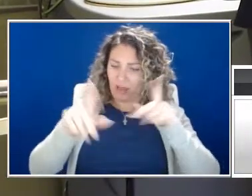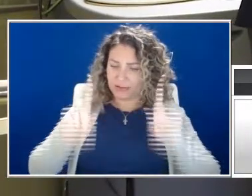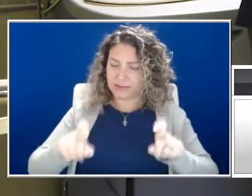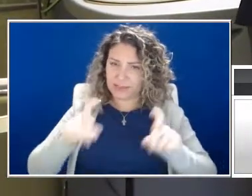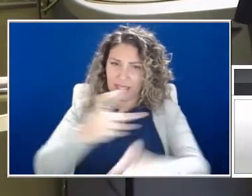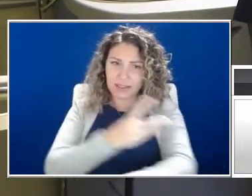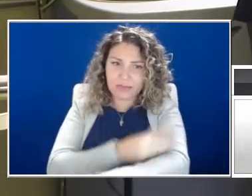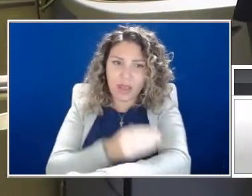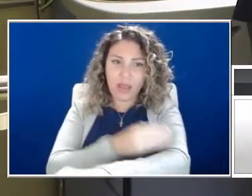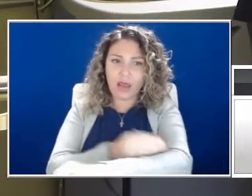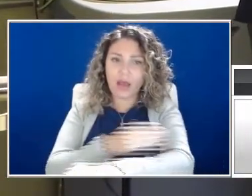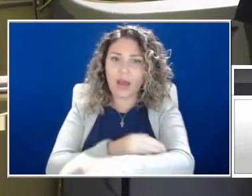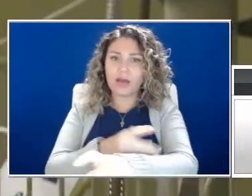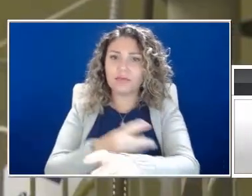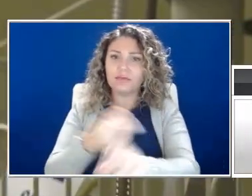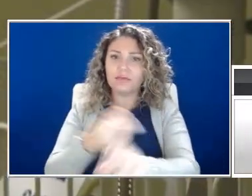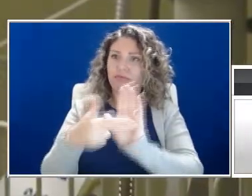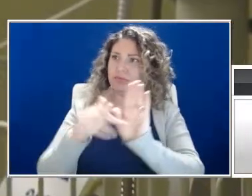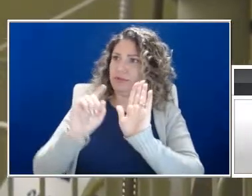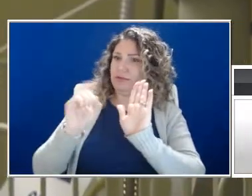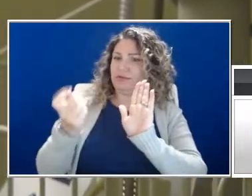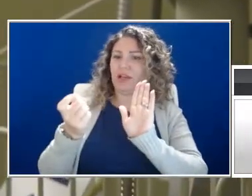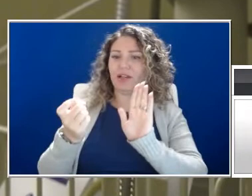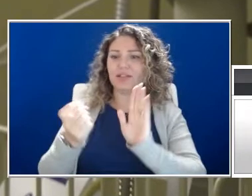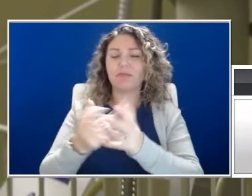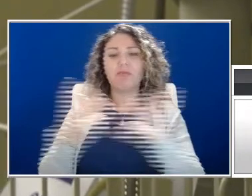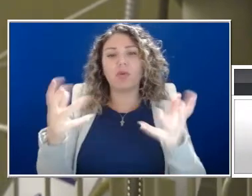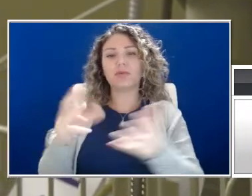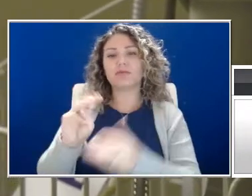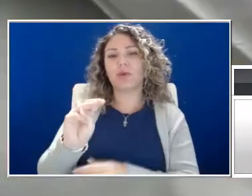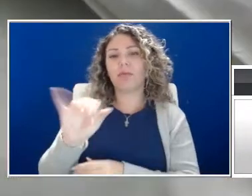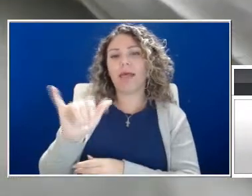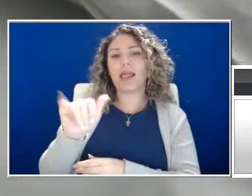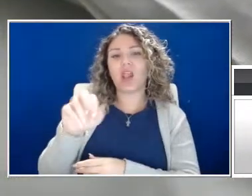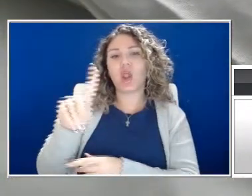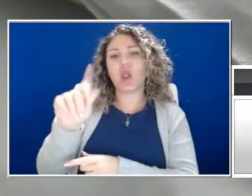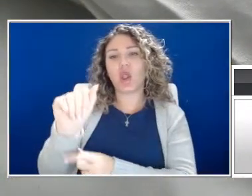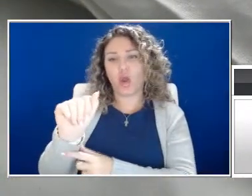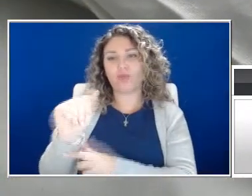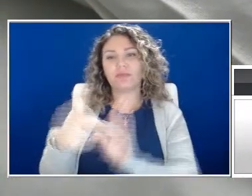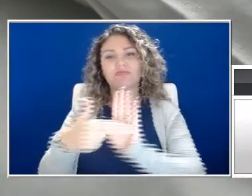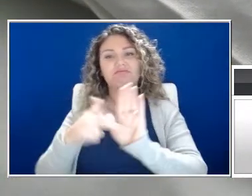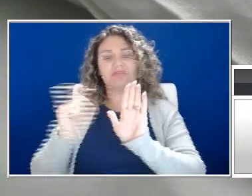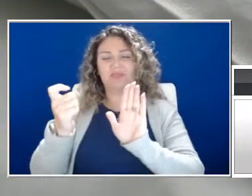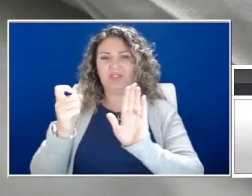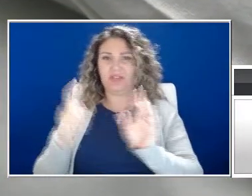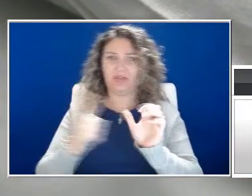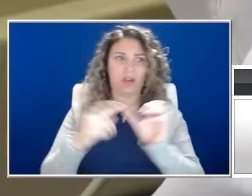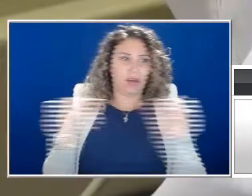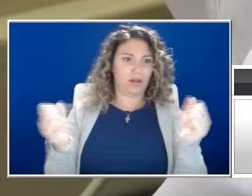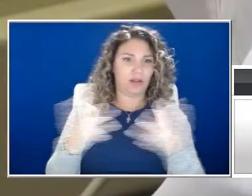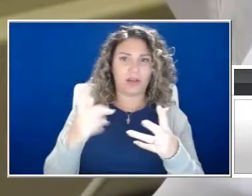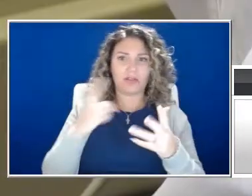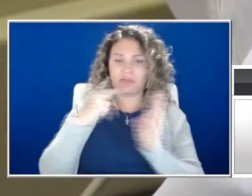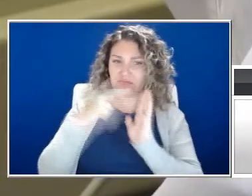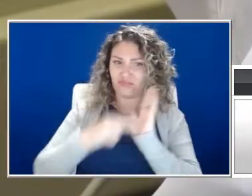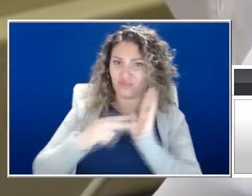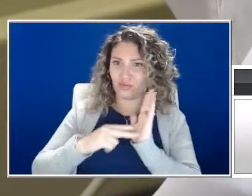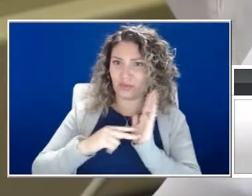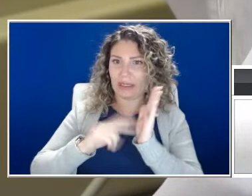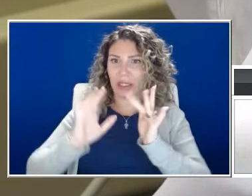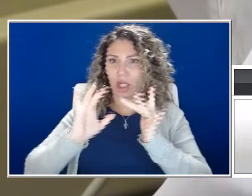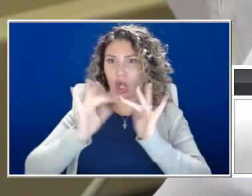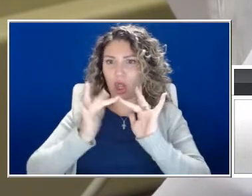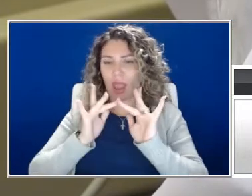multiple myeloma diagnosis. At first, it was very scary because the stuff you could read online, survival rates and that kind